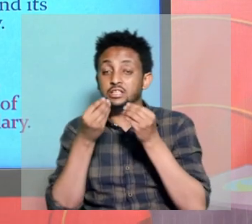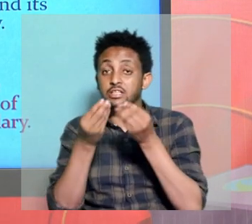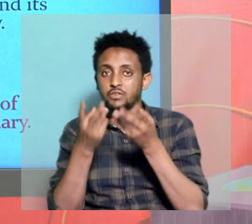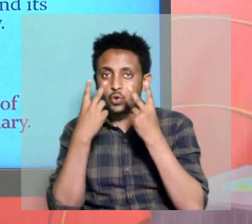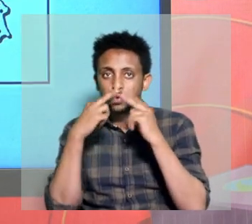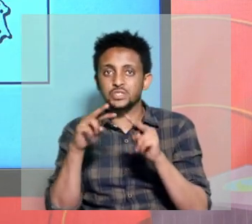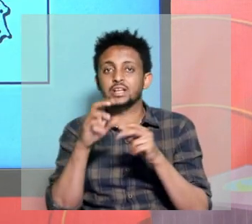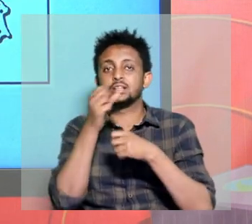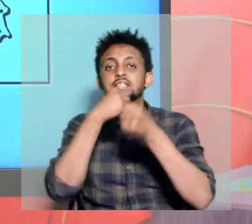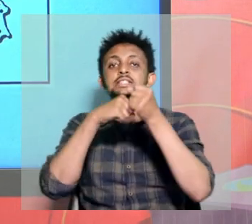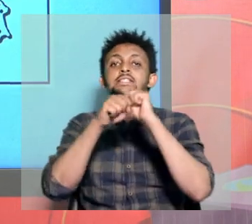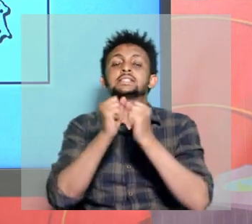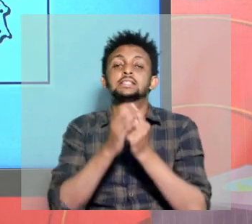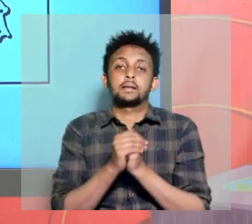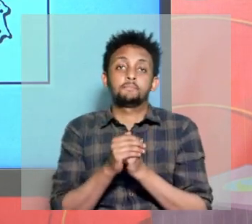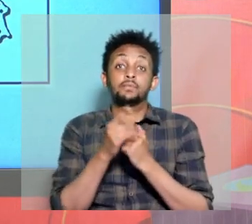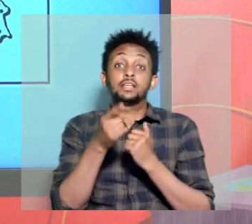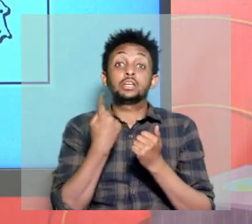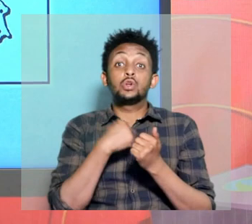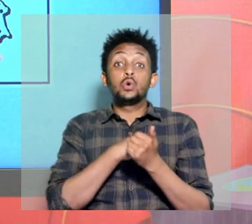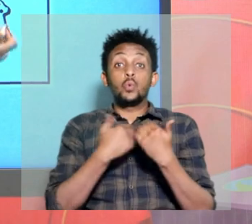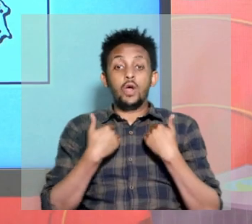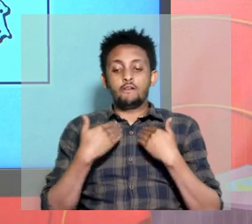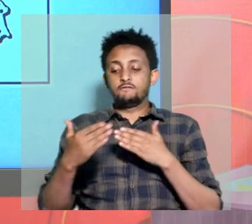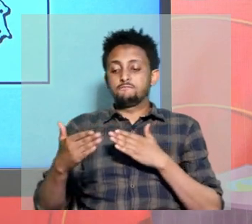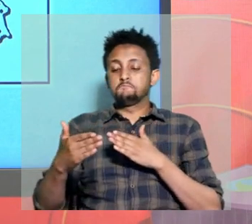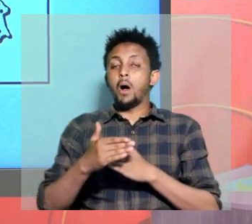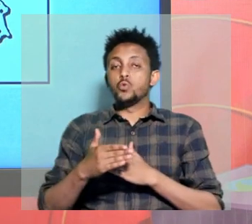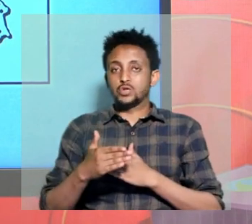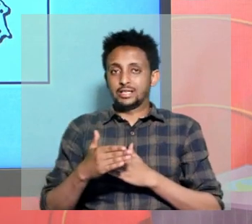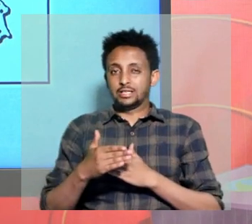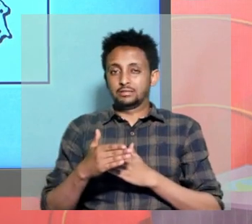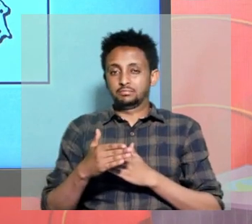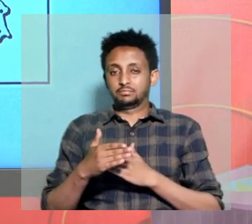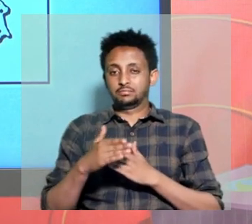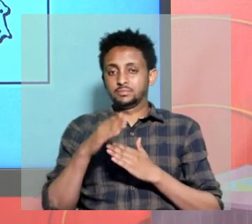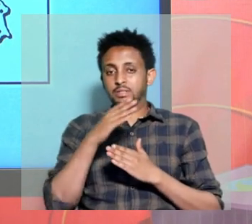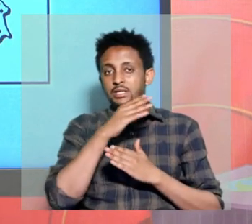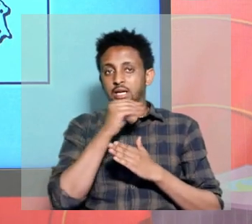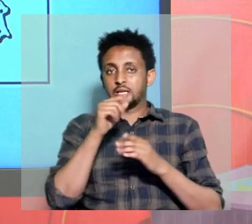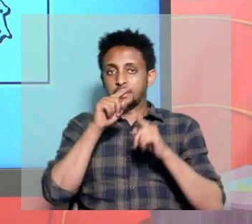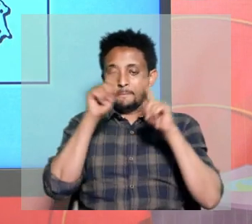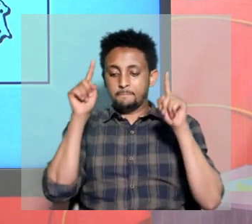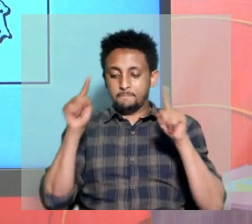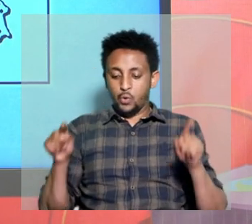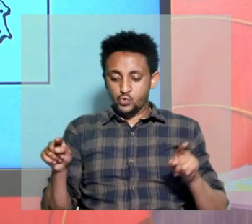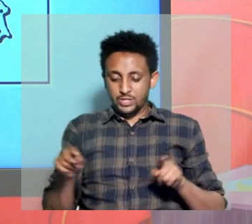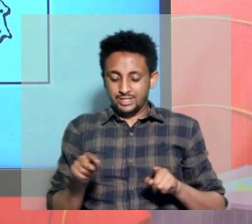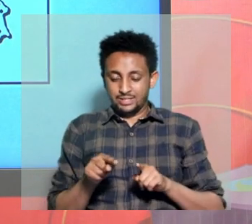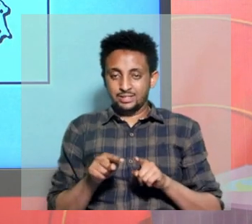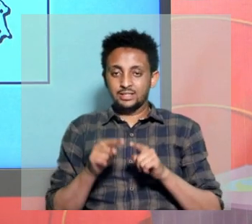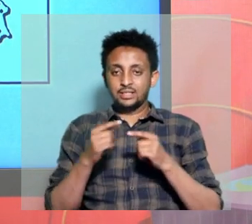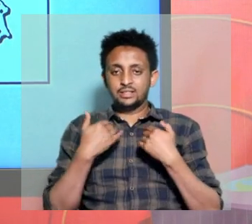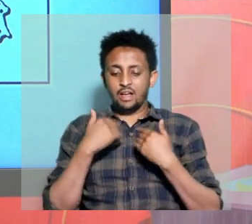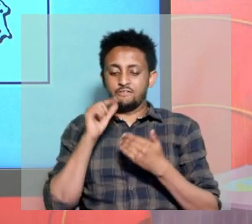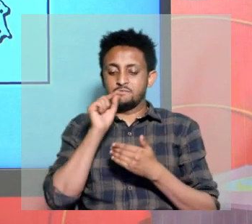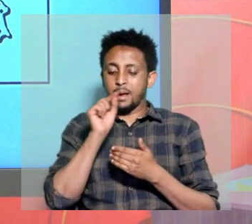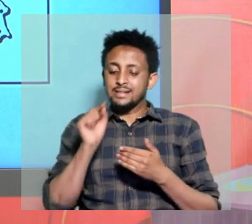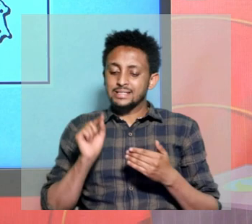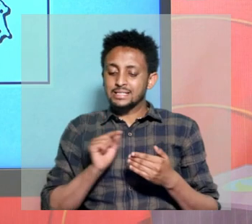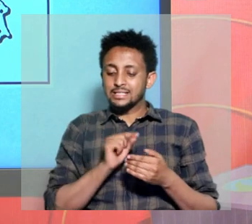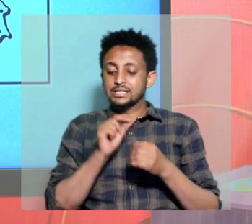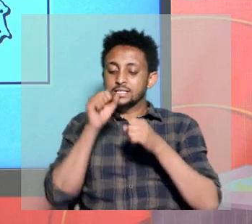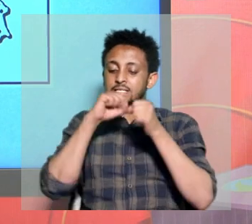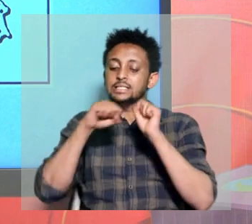as a system. Here you have a boundary and the definite particles in it, so that this